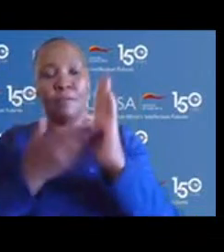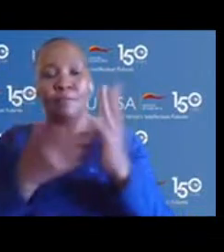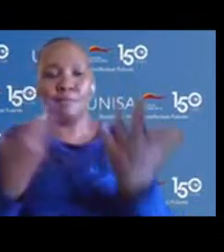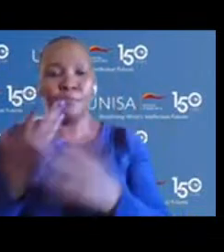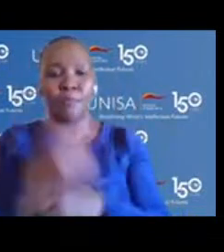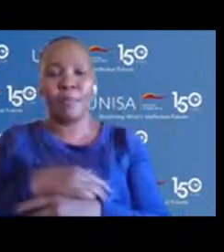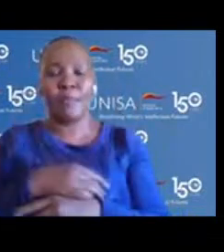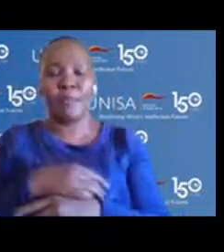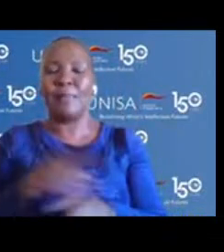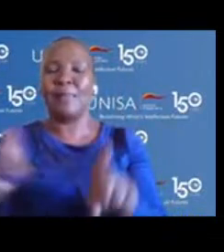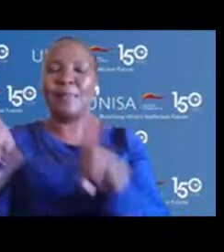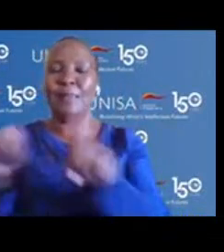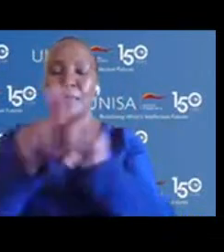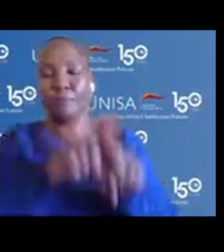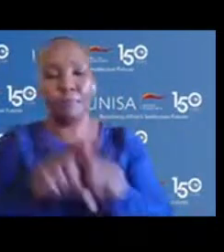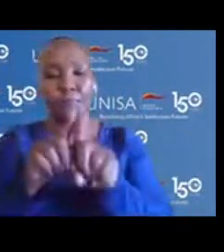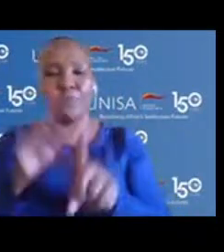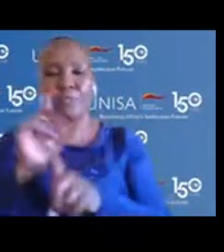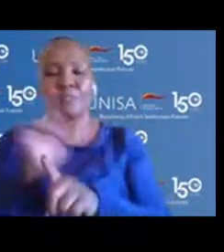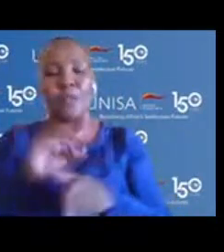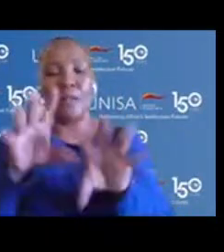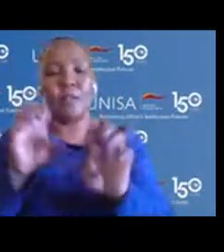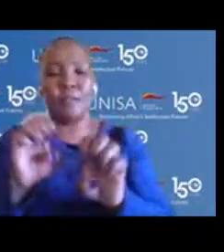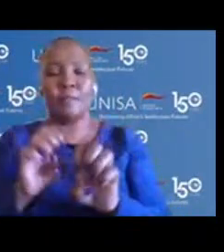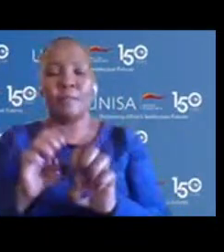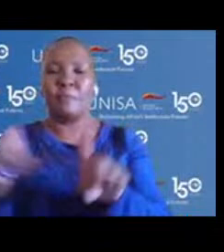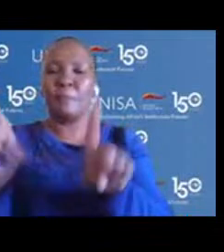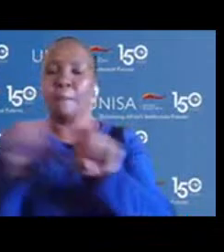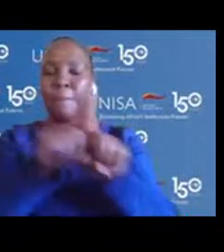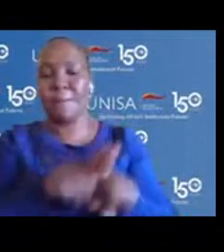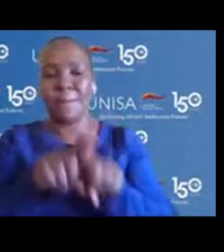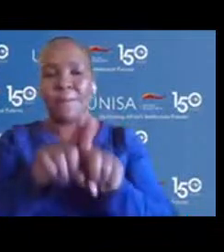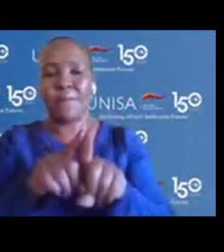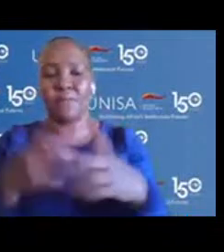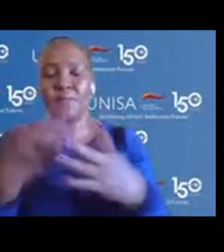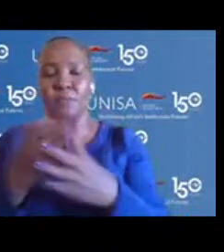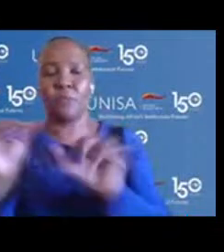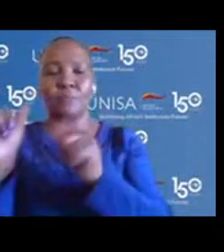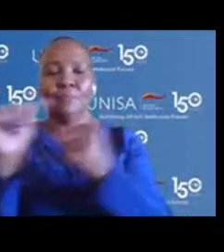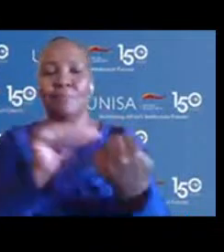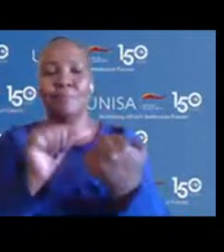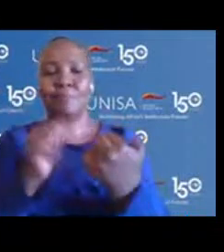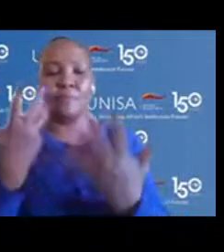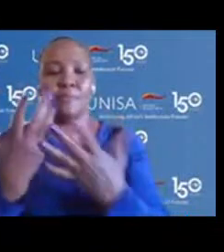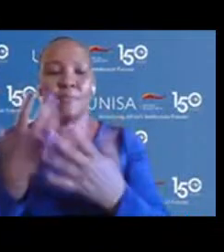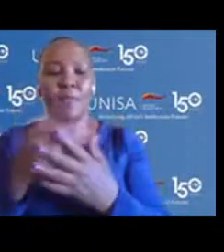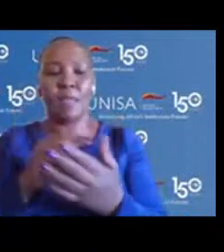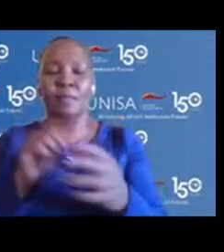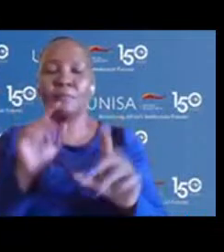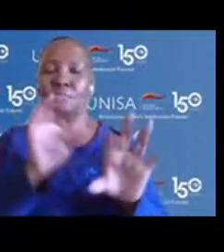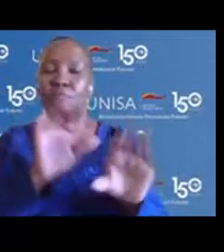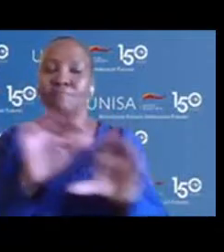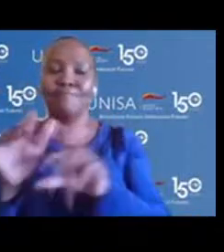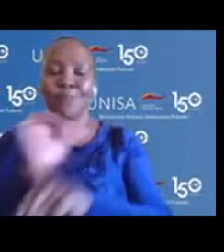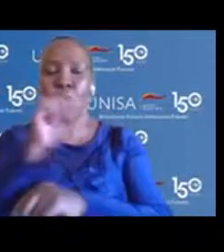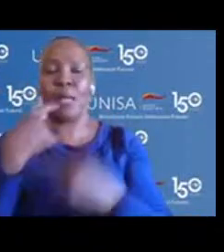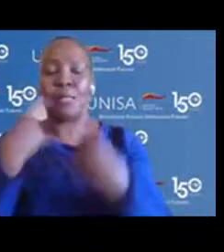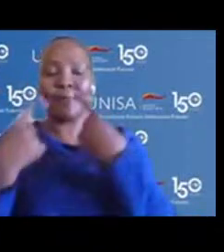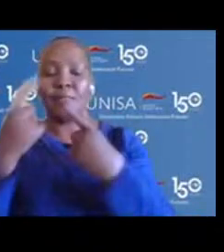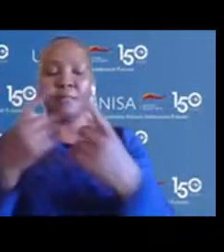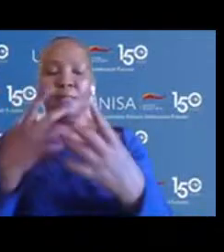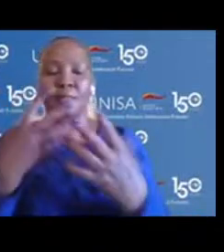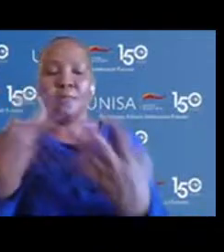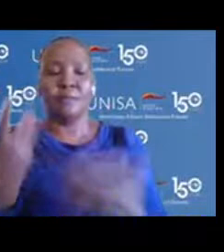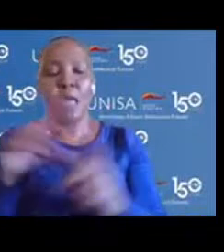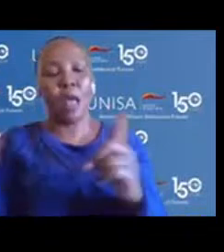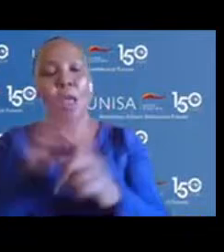what you're going to do in your exam. Okay, then you can go back. All right, you're going to type up your answers. And then you'll see it's